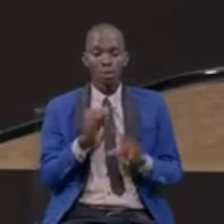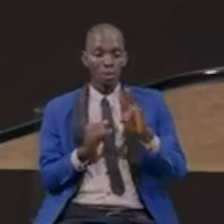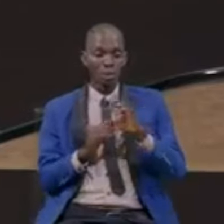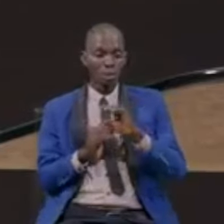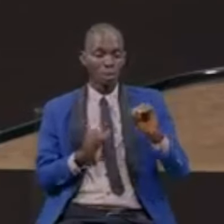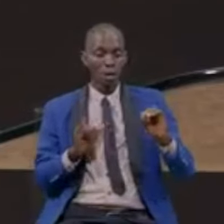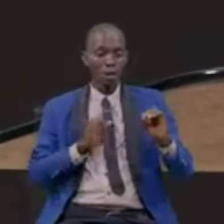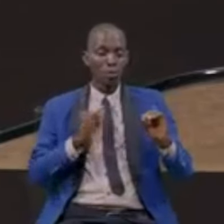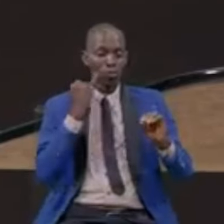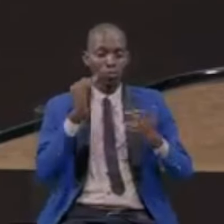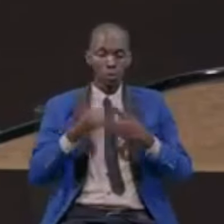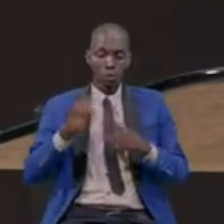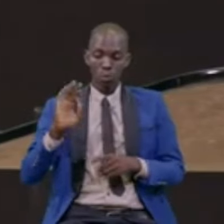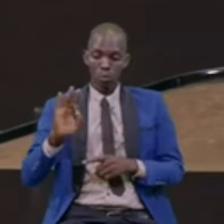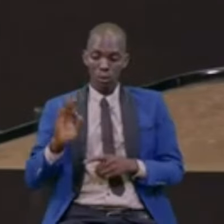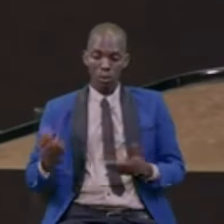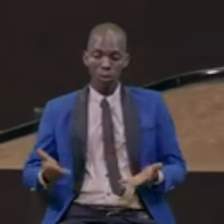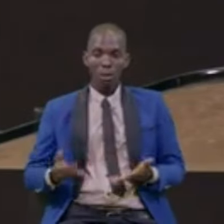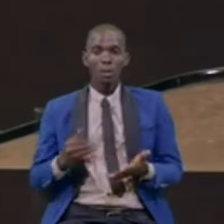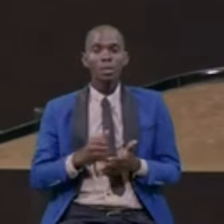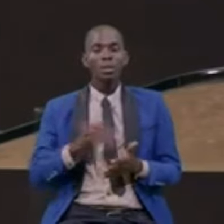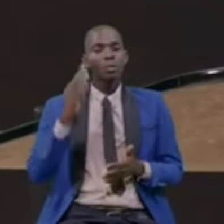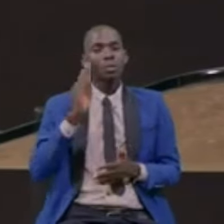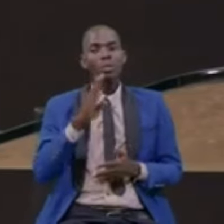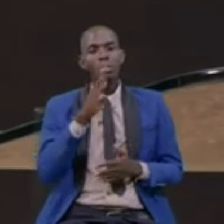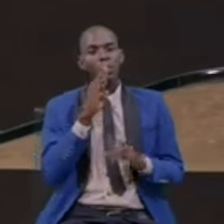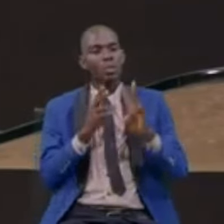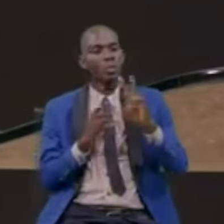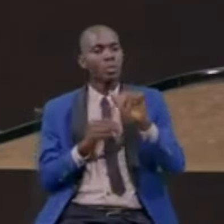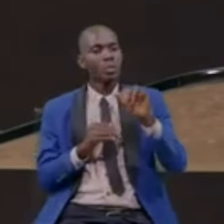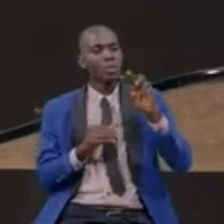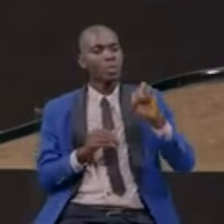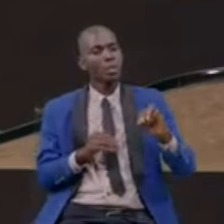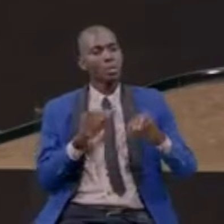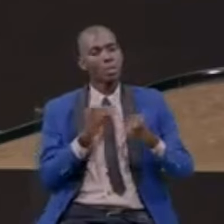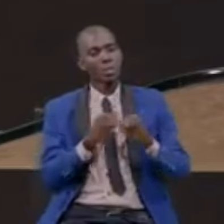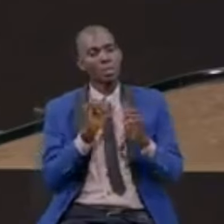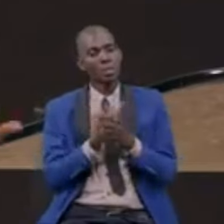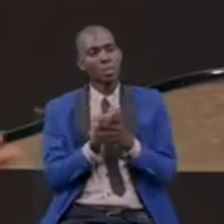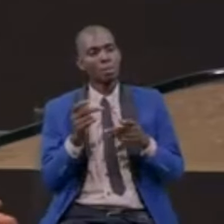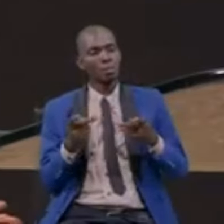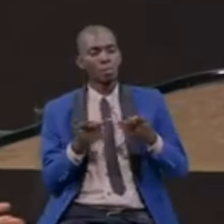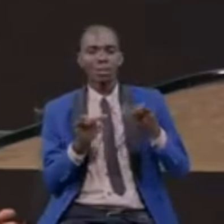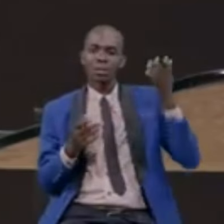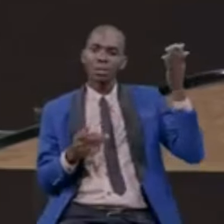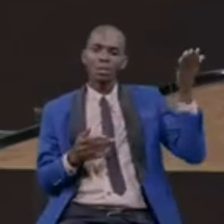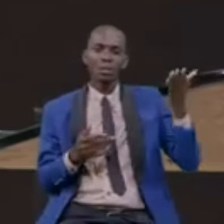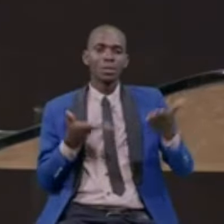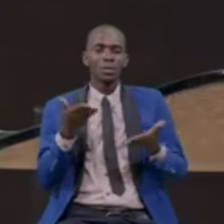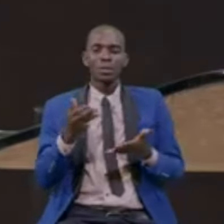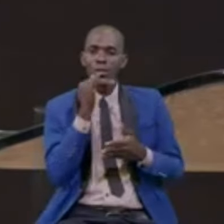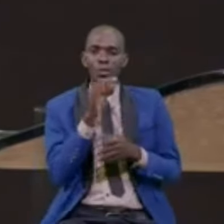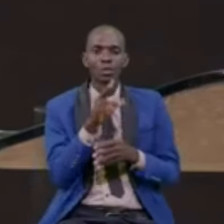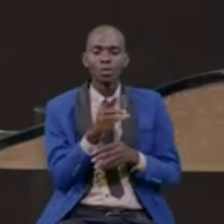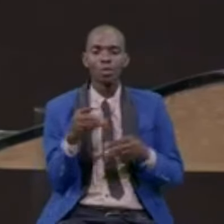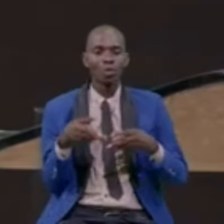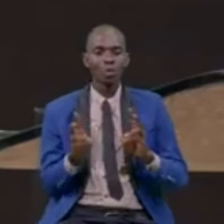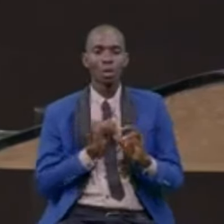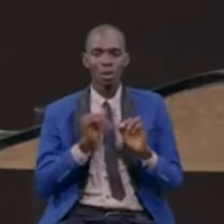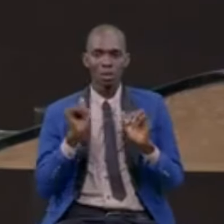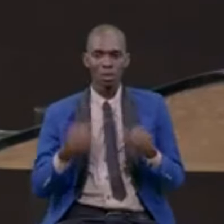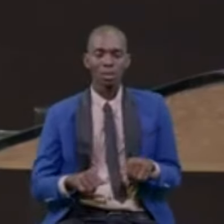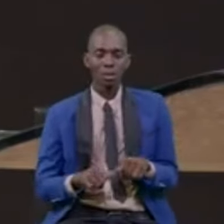here. It'd be 2 a.m. in that other country. There's no way I could transmit that here